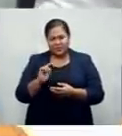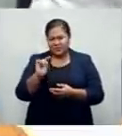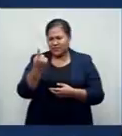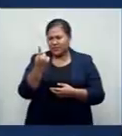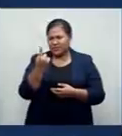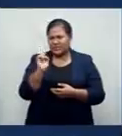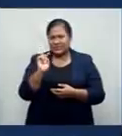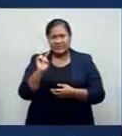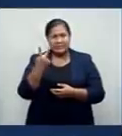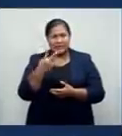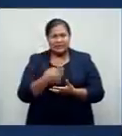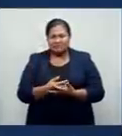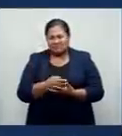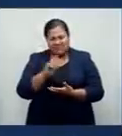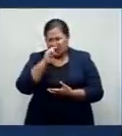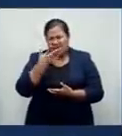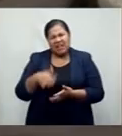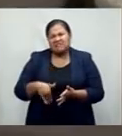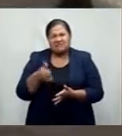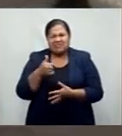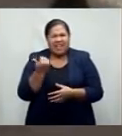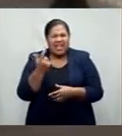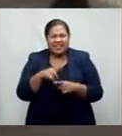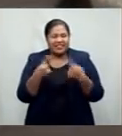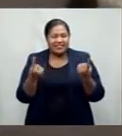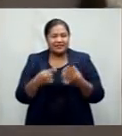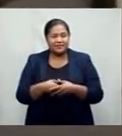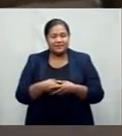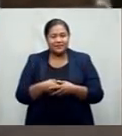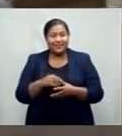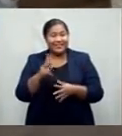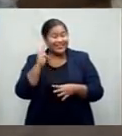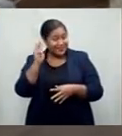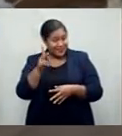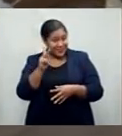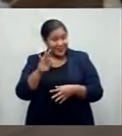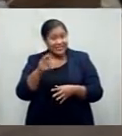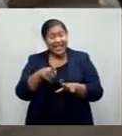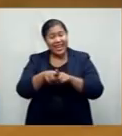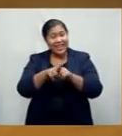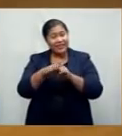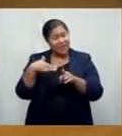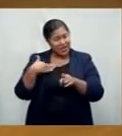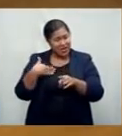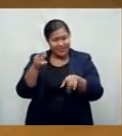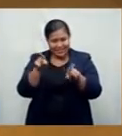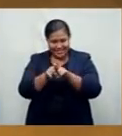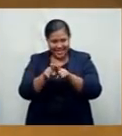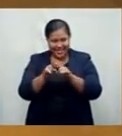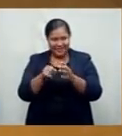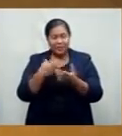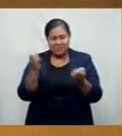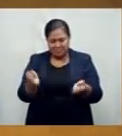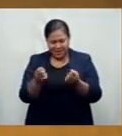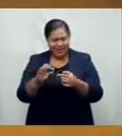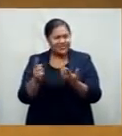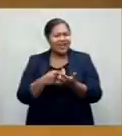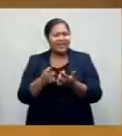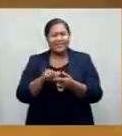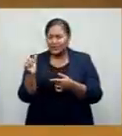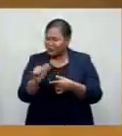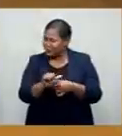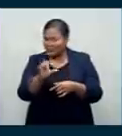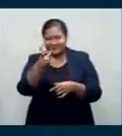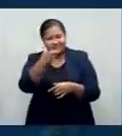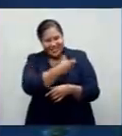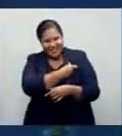I didn't even feel it, anything. Health professionals at Live and Learn echoed similar sentiments while encouraging others to get